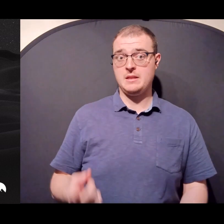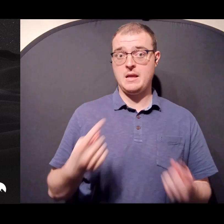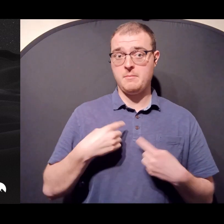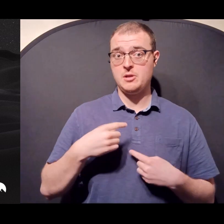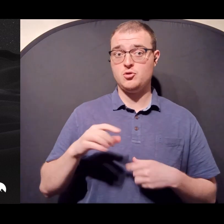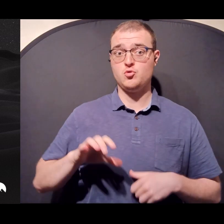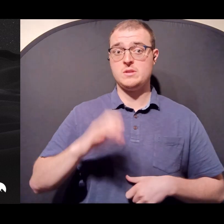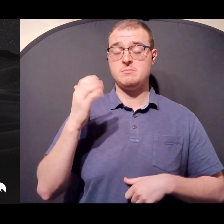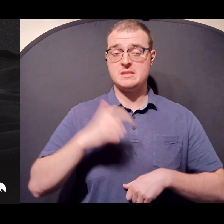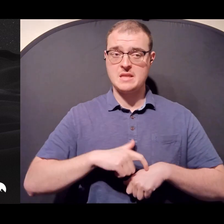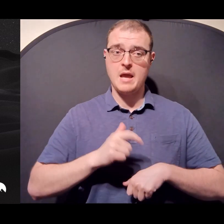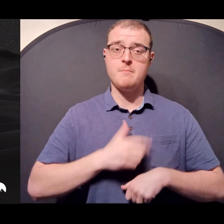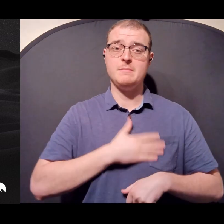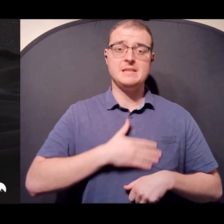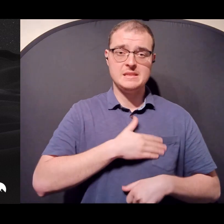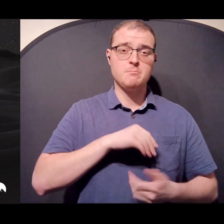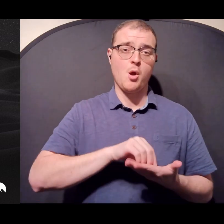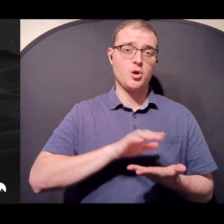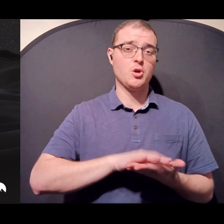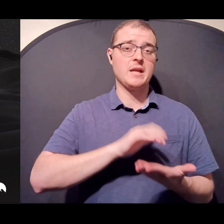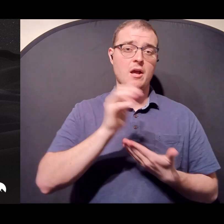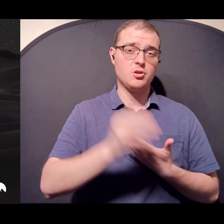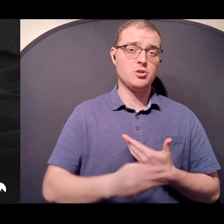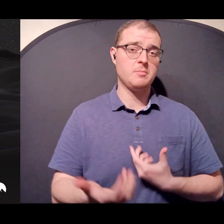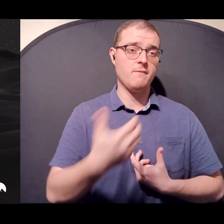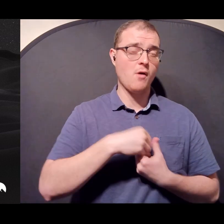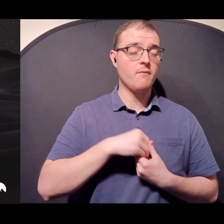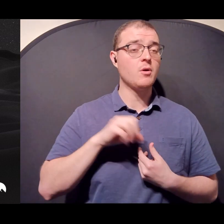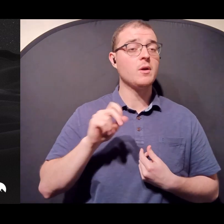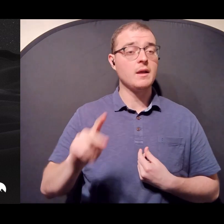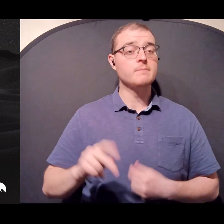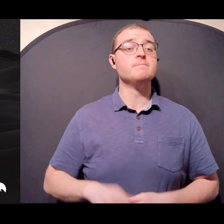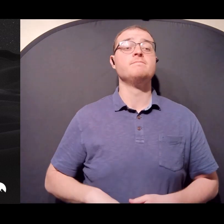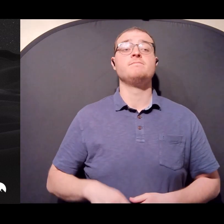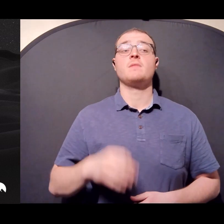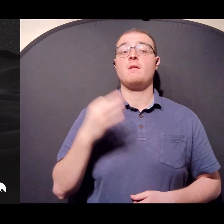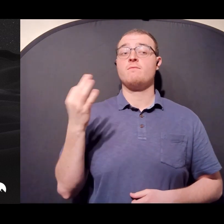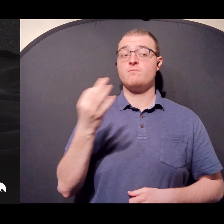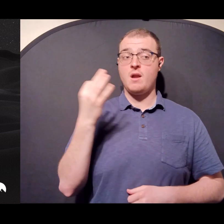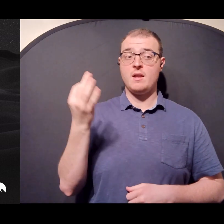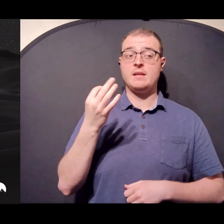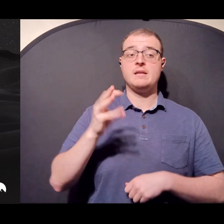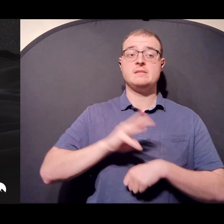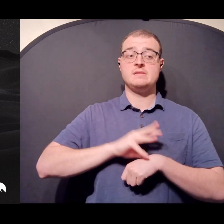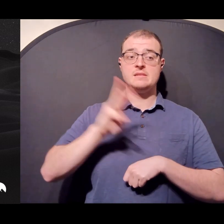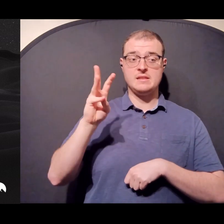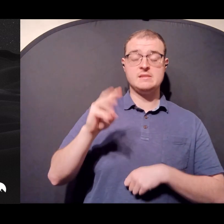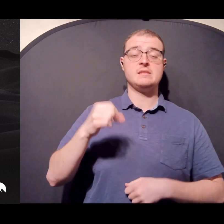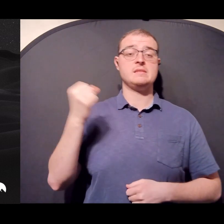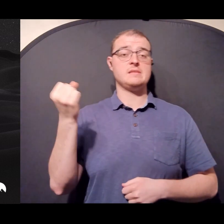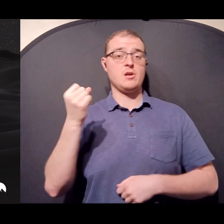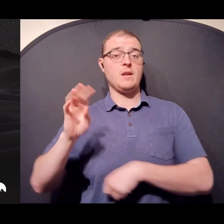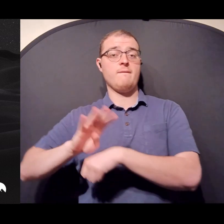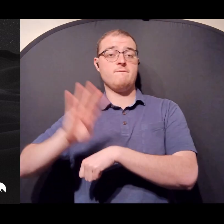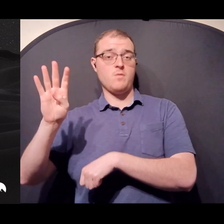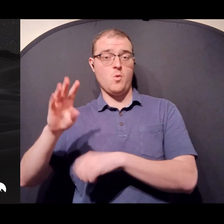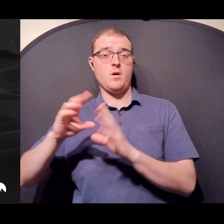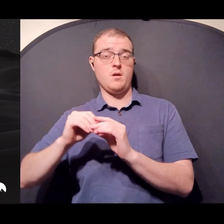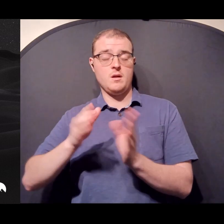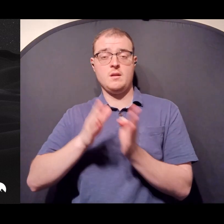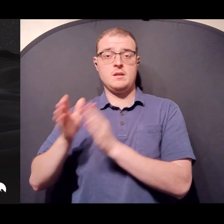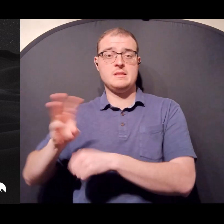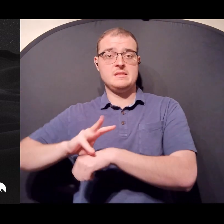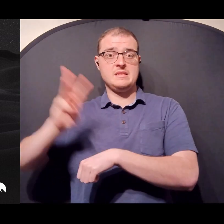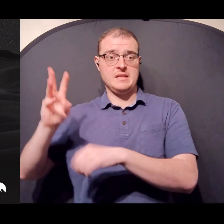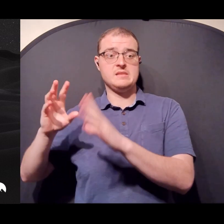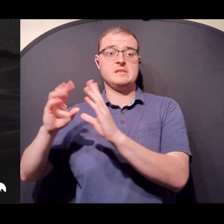the Lord and just make it a whole experience for the friends and family to come. So there it is, Christmas experience. Friday's at 6 p.m. Saturday will be at 4 and 6. And then